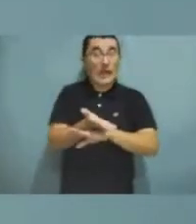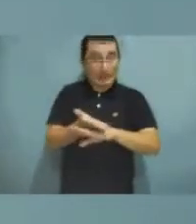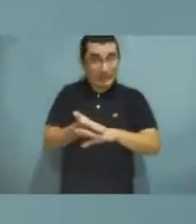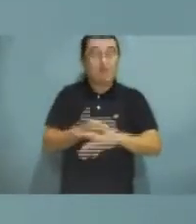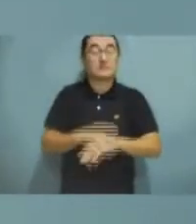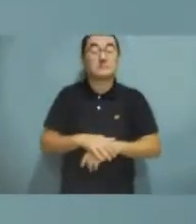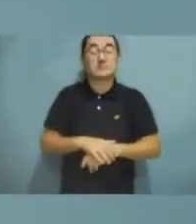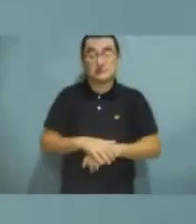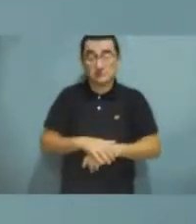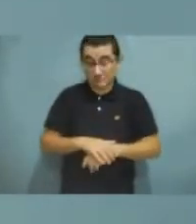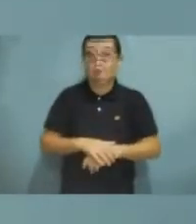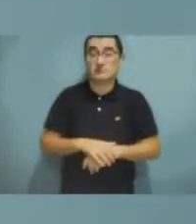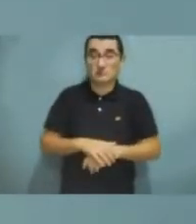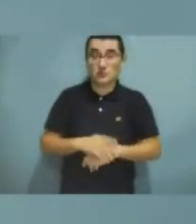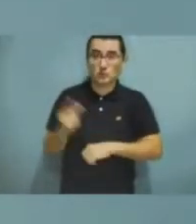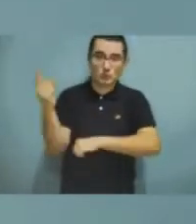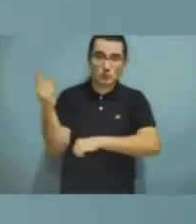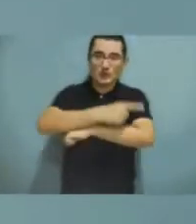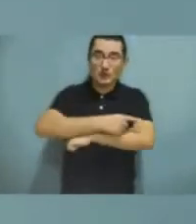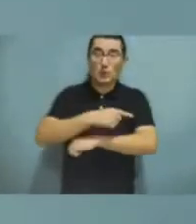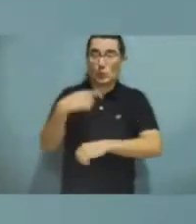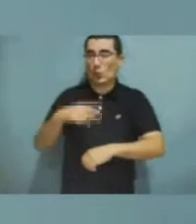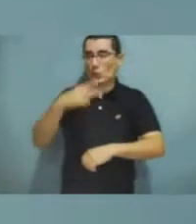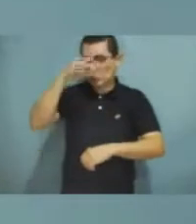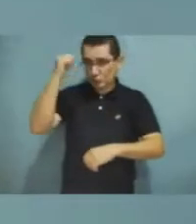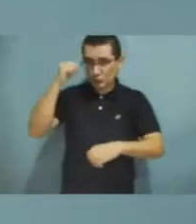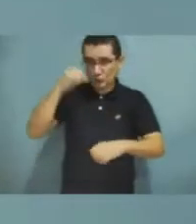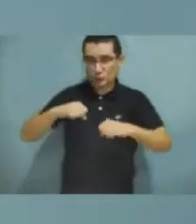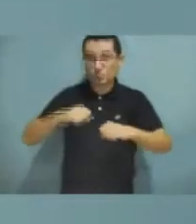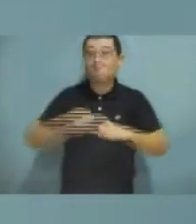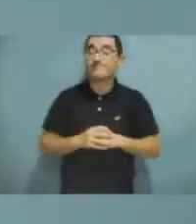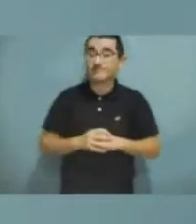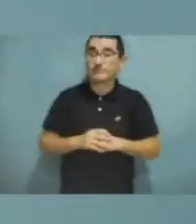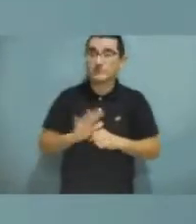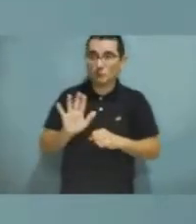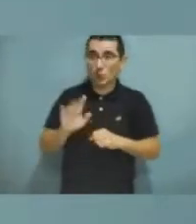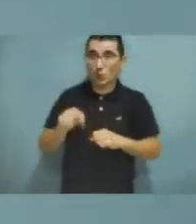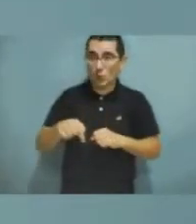a very demanding. We